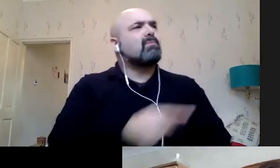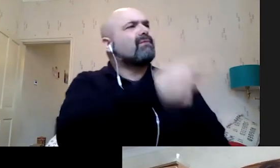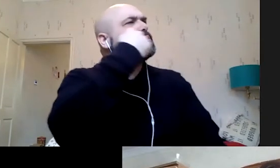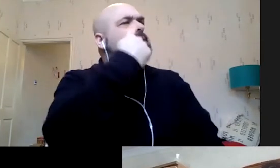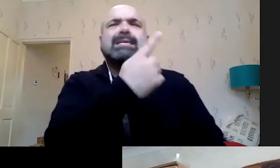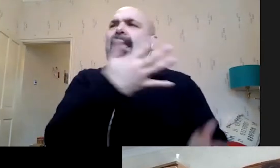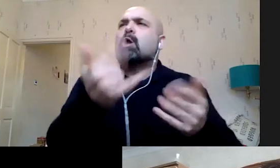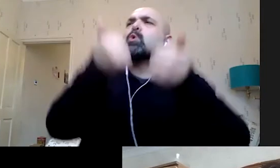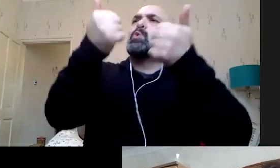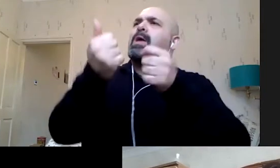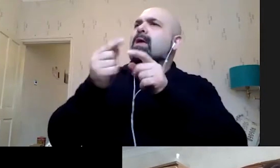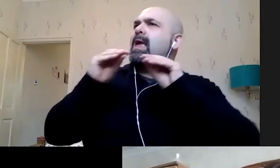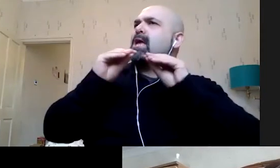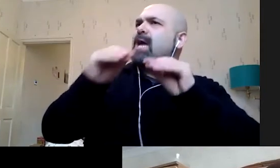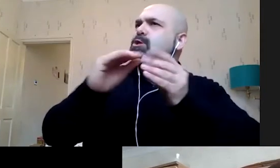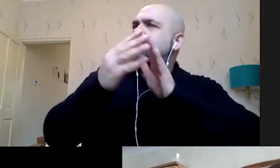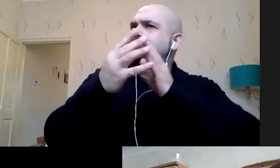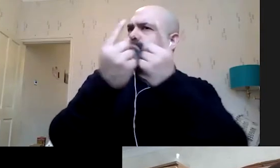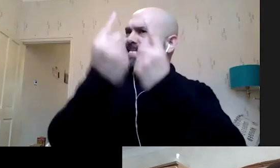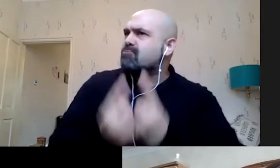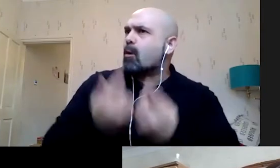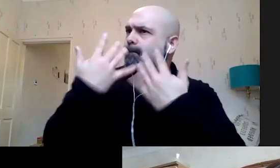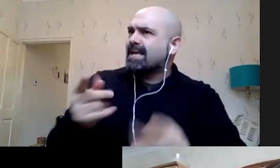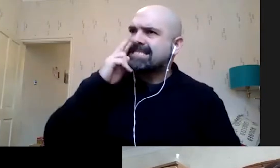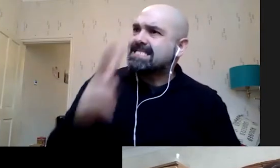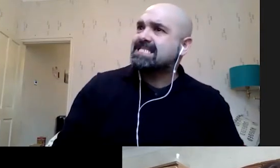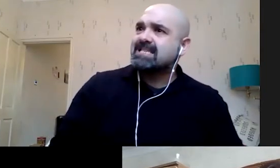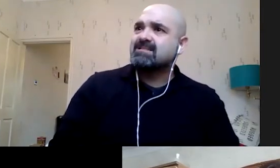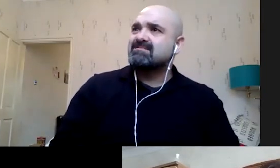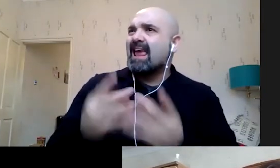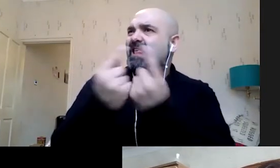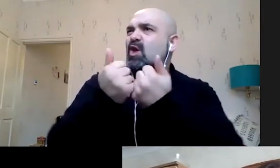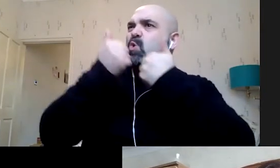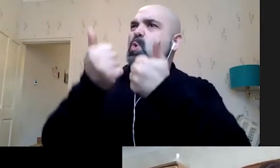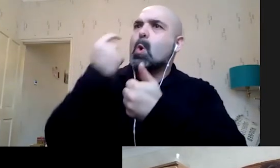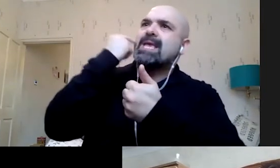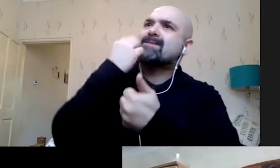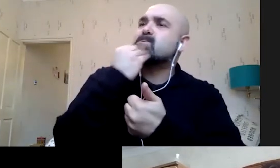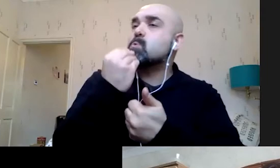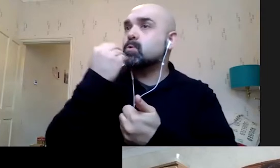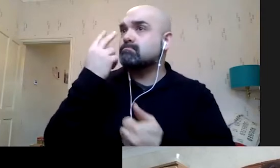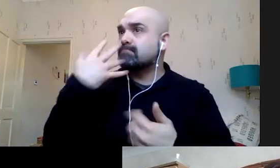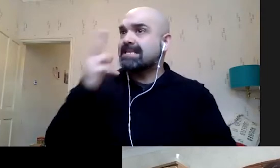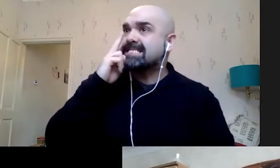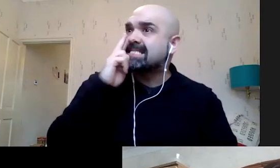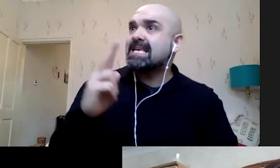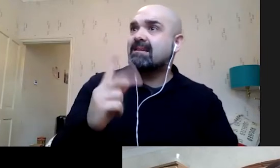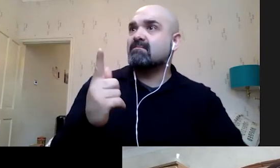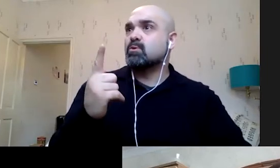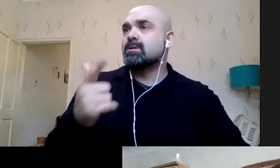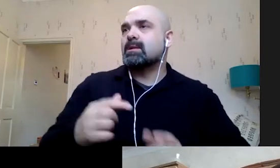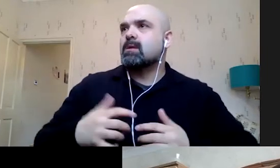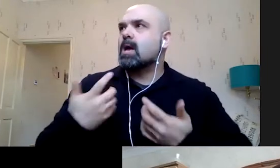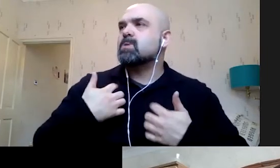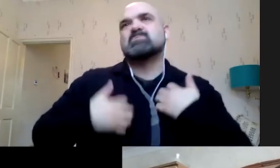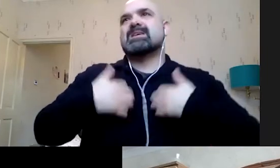materials? Any, you know, have you seen anything that is good and easy to use with young people, that is inspiring,